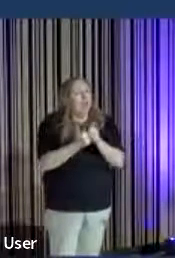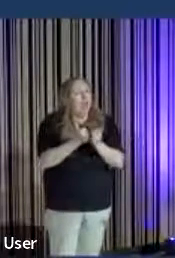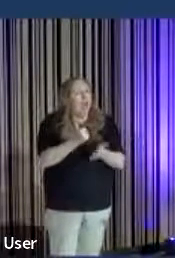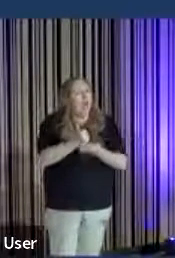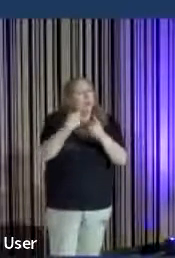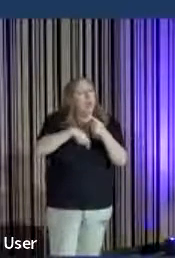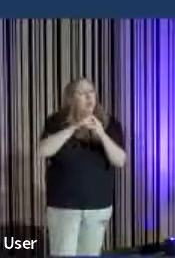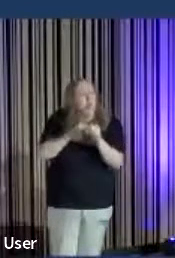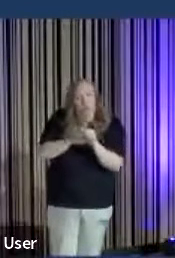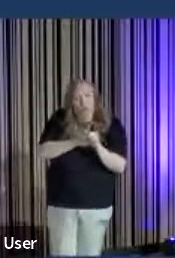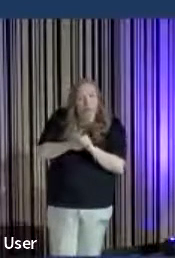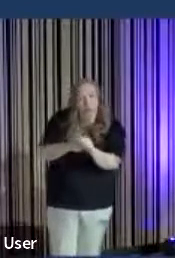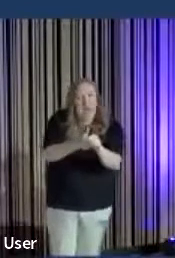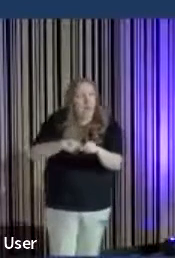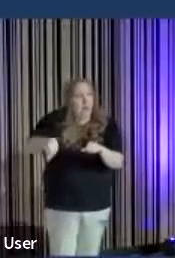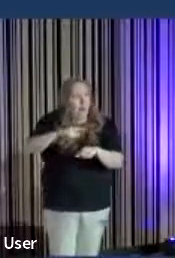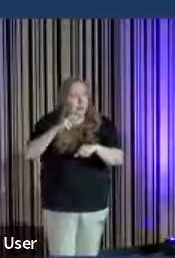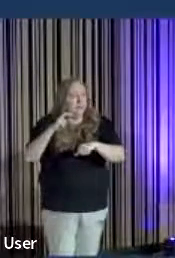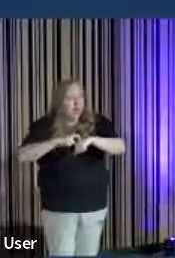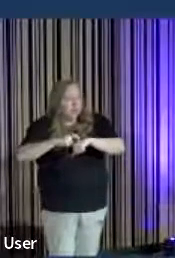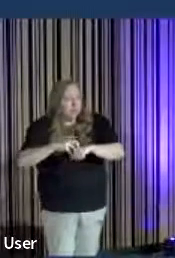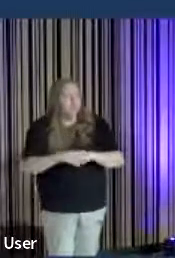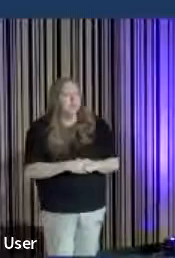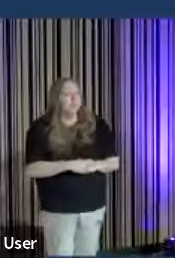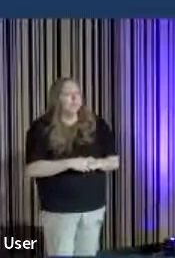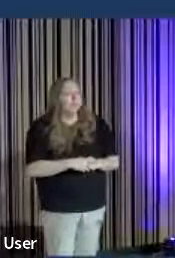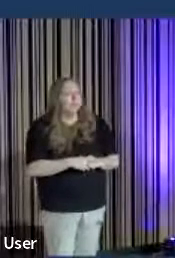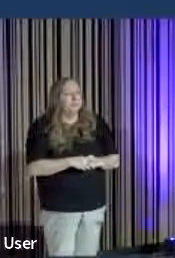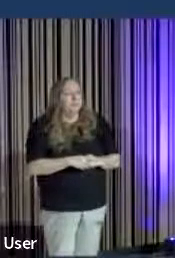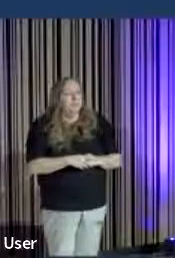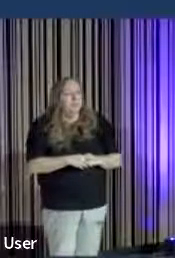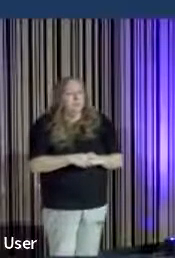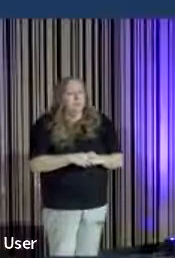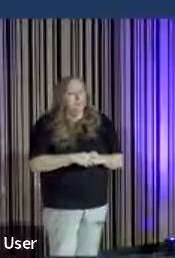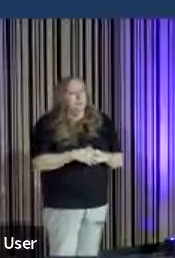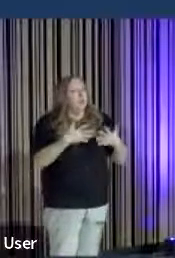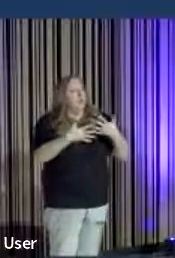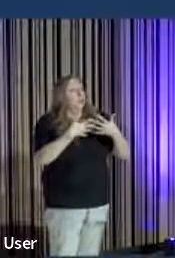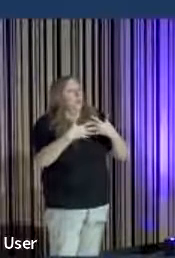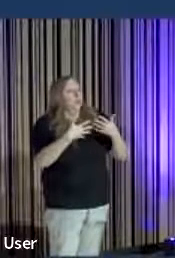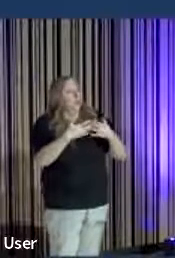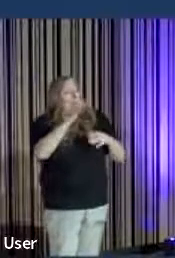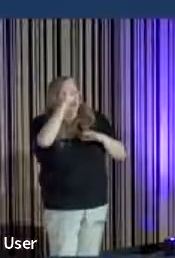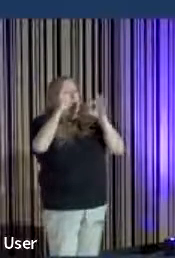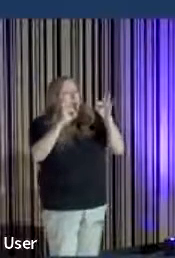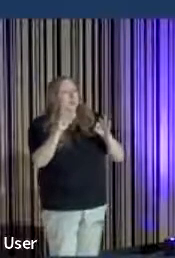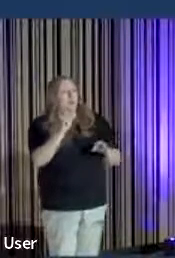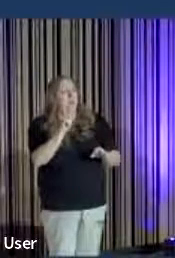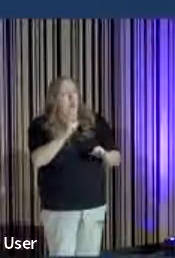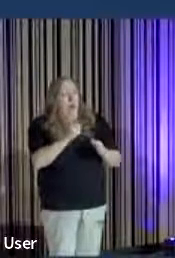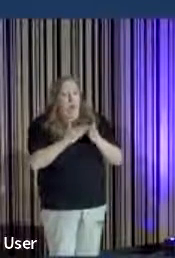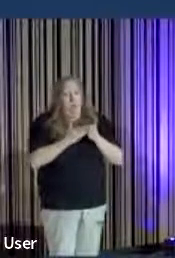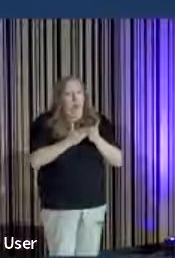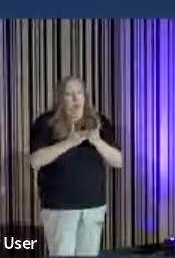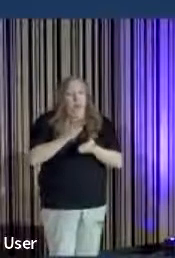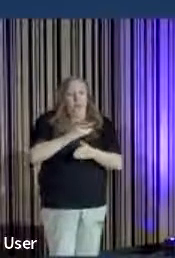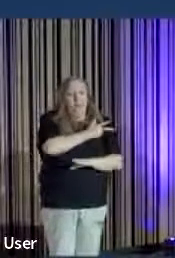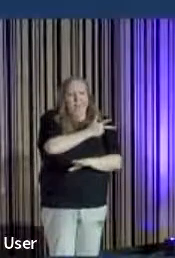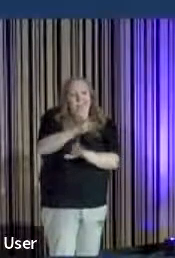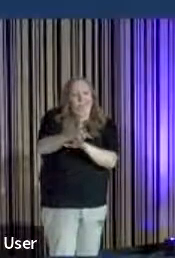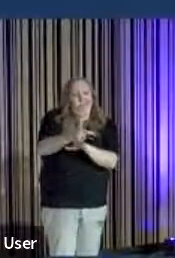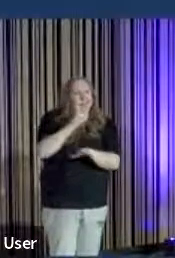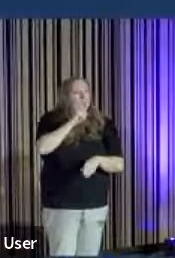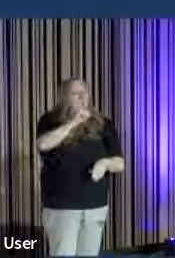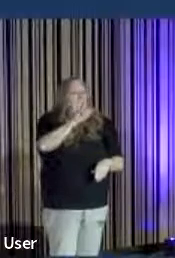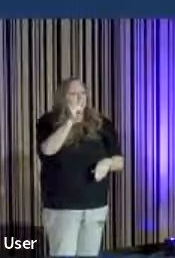on a particular region of the Tara Ocean's global track. Gray dots are where the boat stopped for 24 to 48 hours. And the